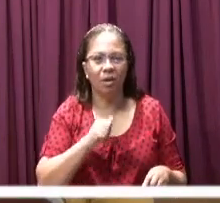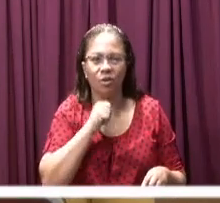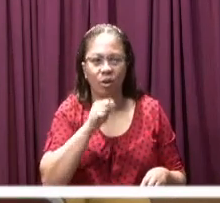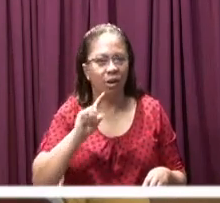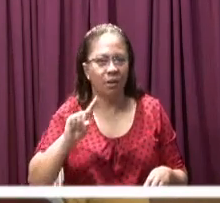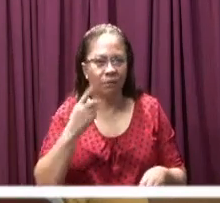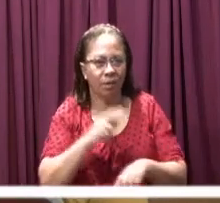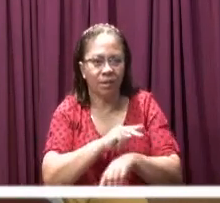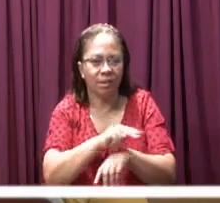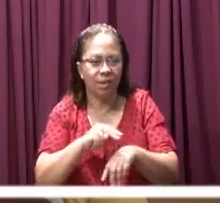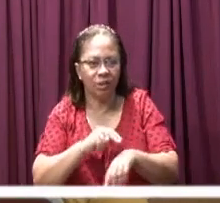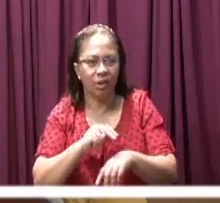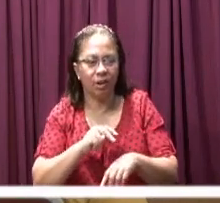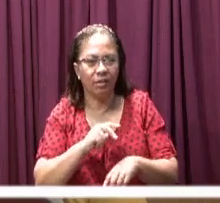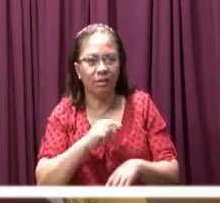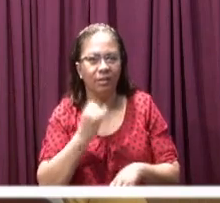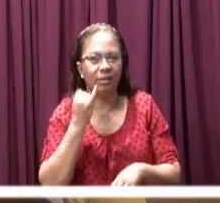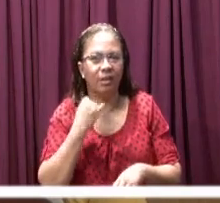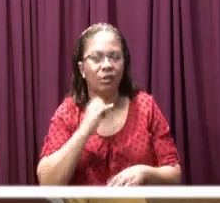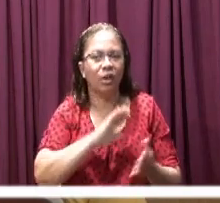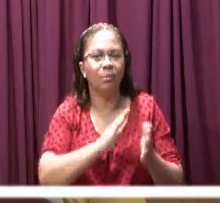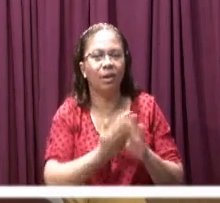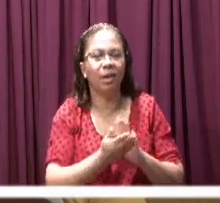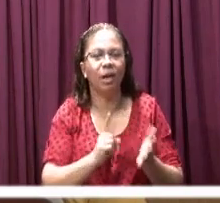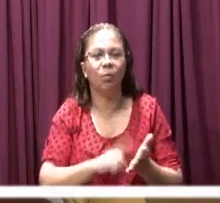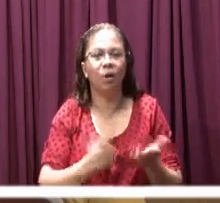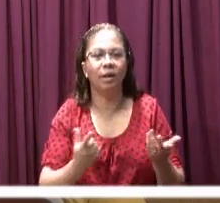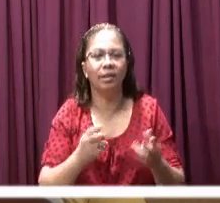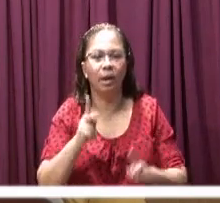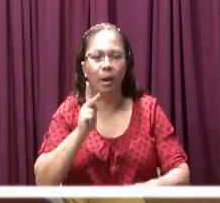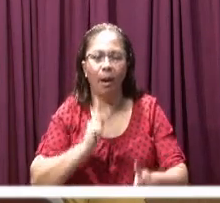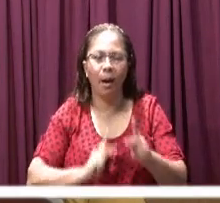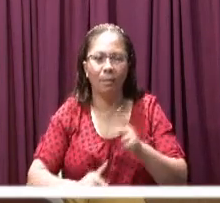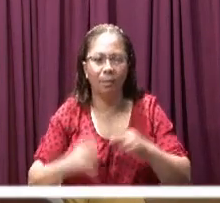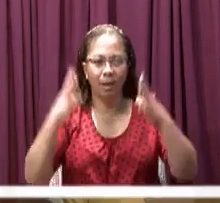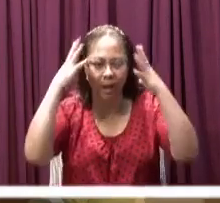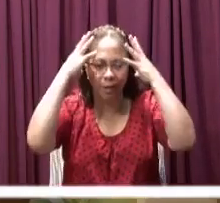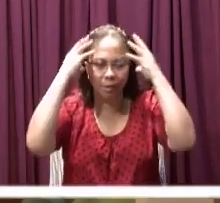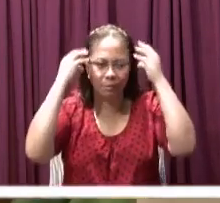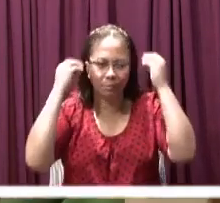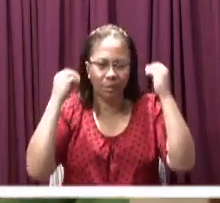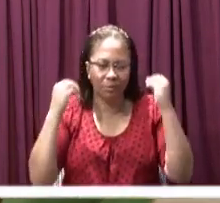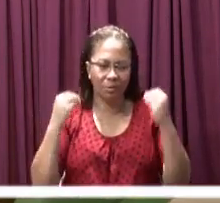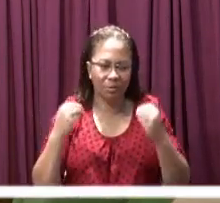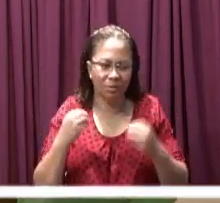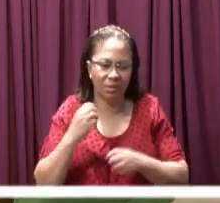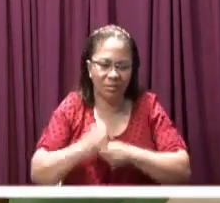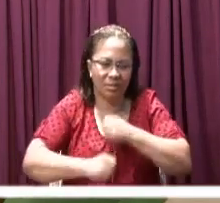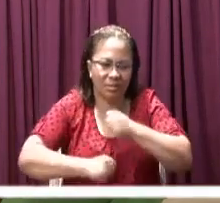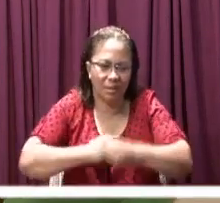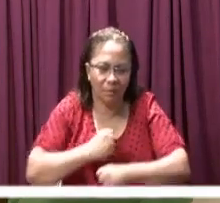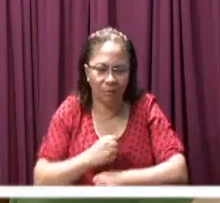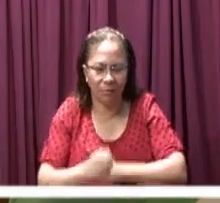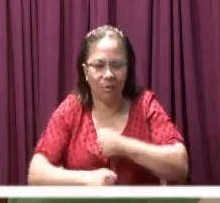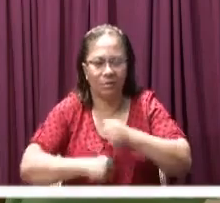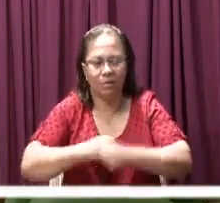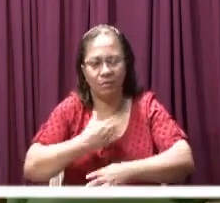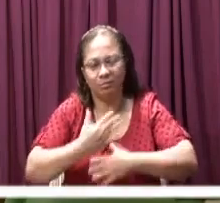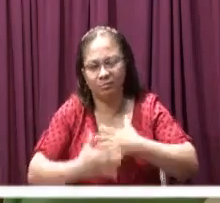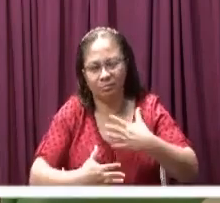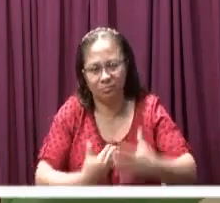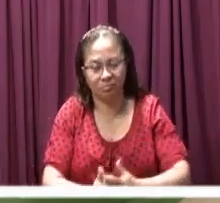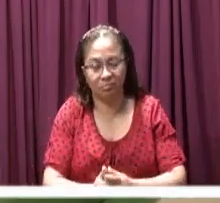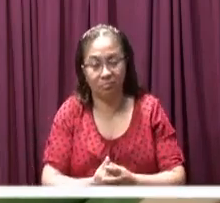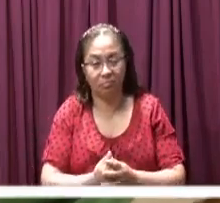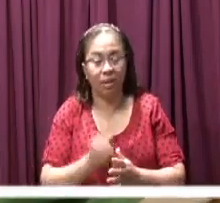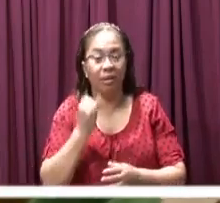nations, they became a people who experienced desolation after desolation. They who were supposed to be